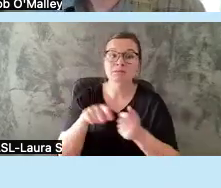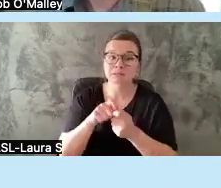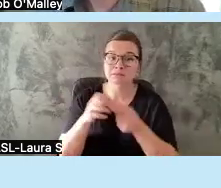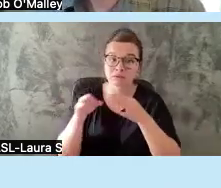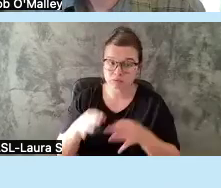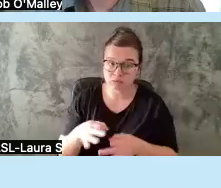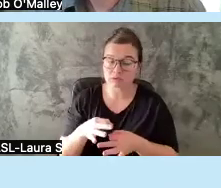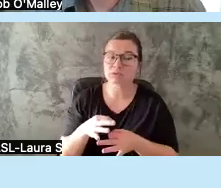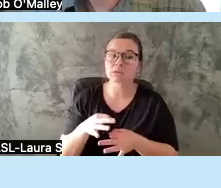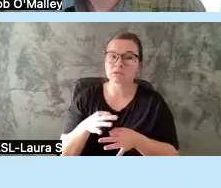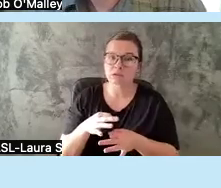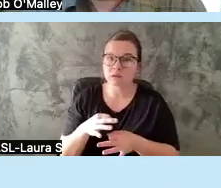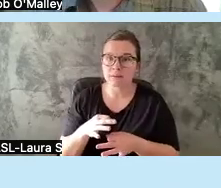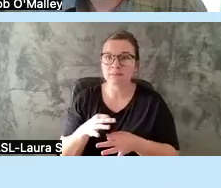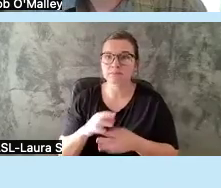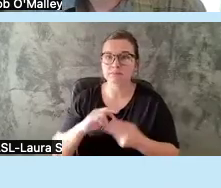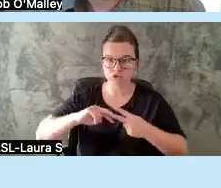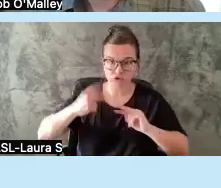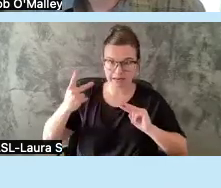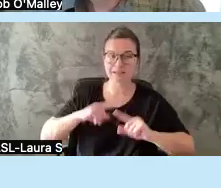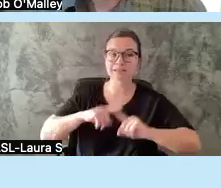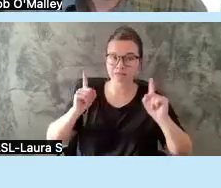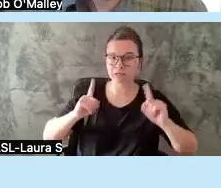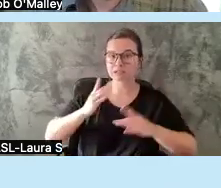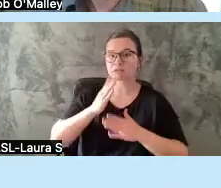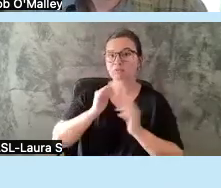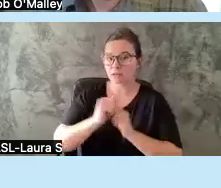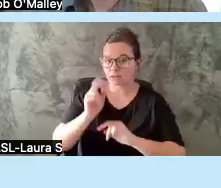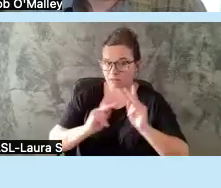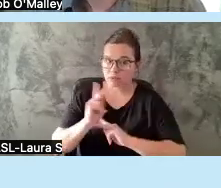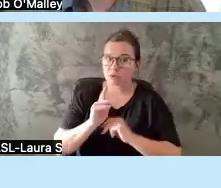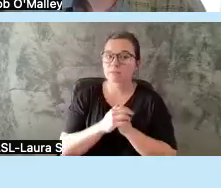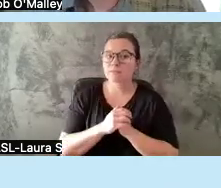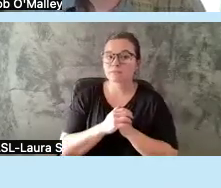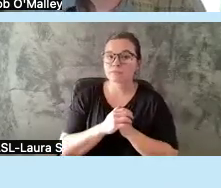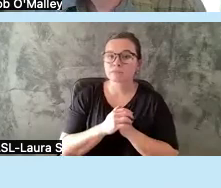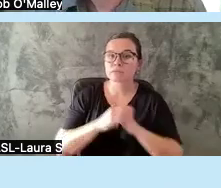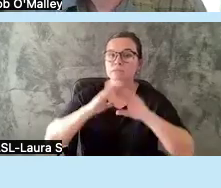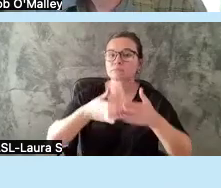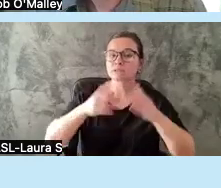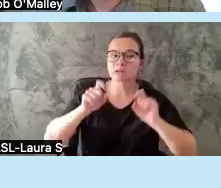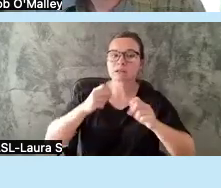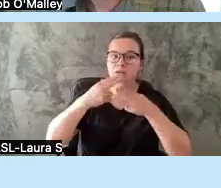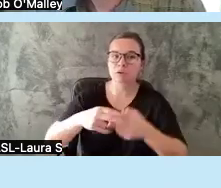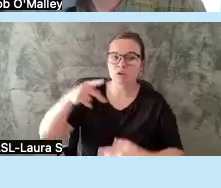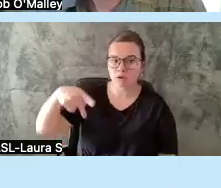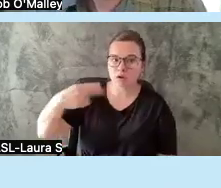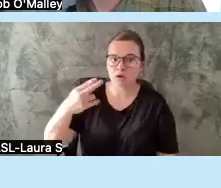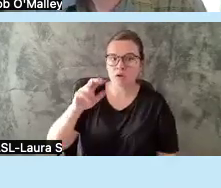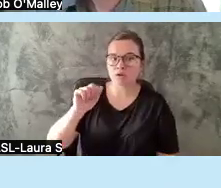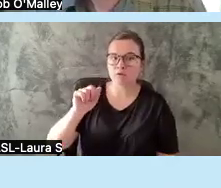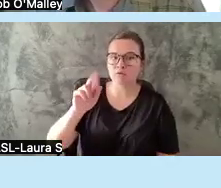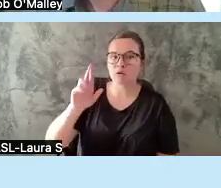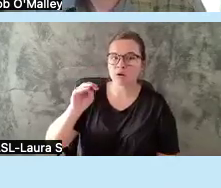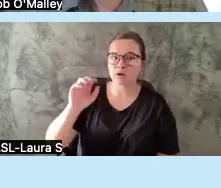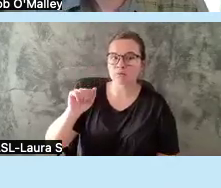that is genetic differences among people. A category of testing called pharmacogenetic tests